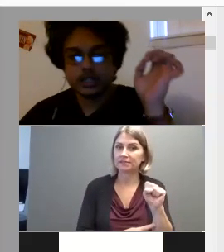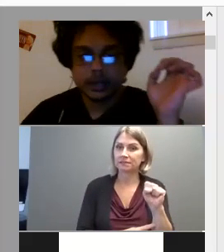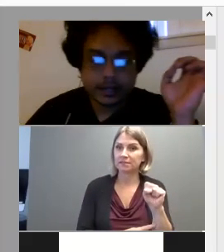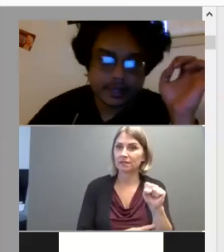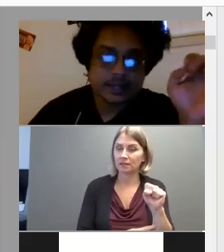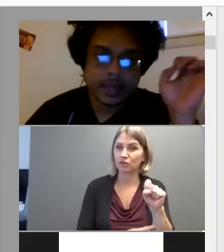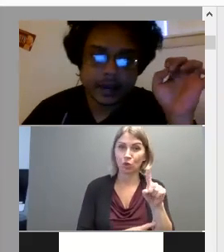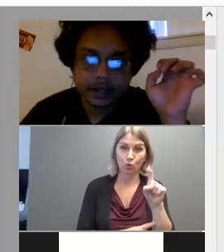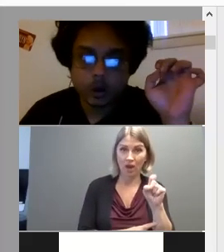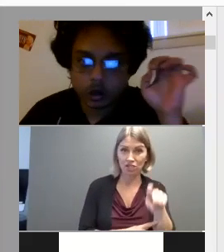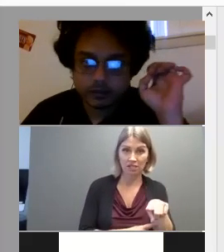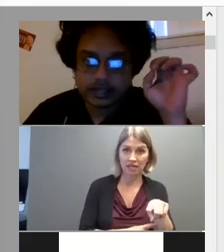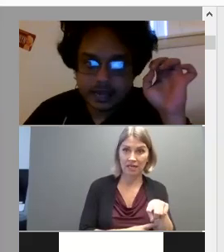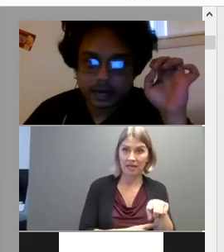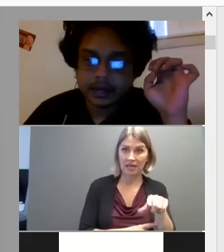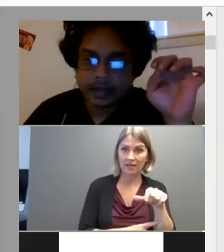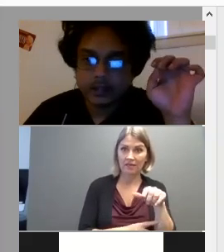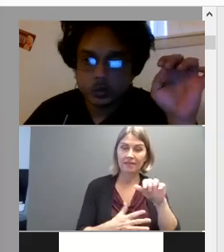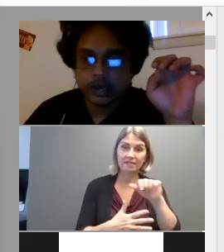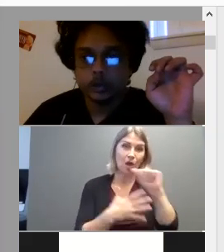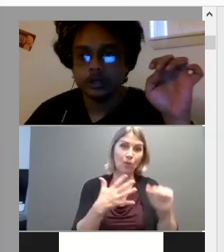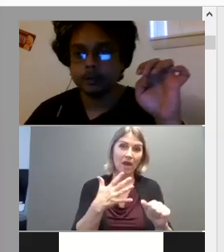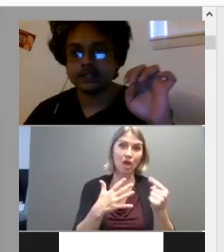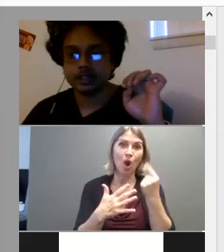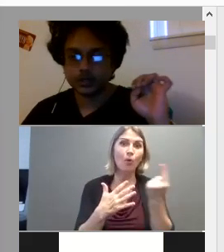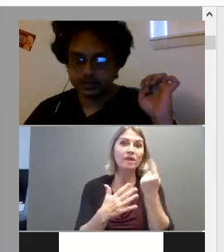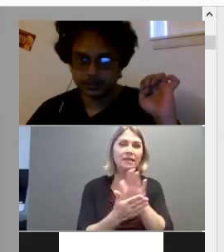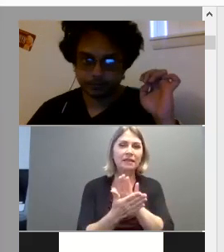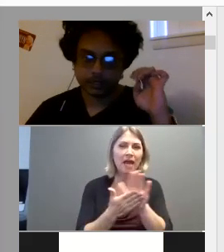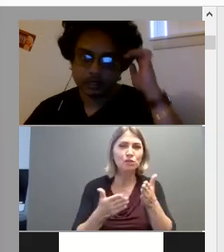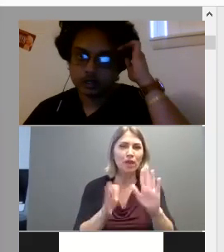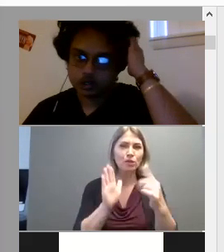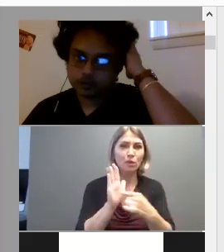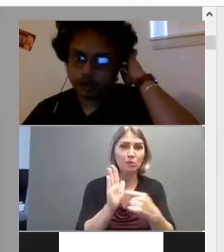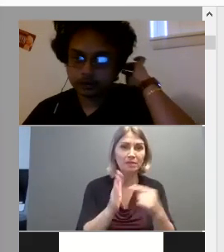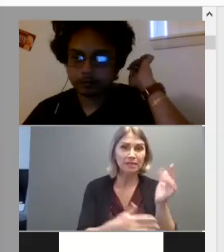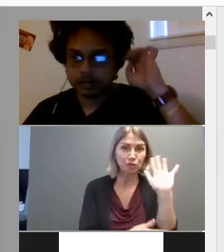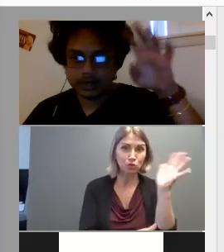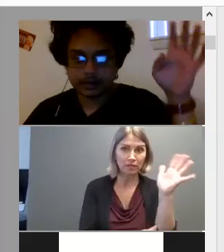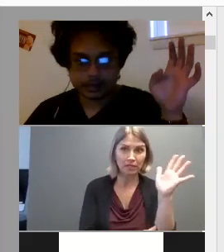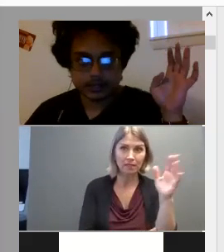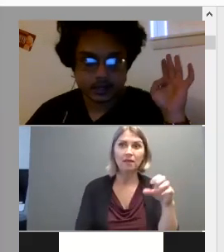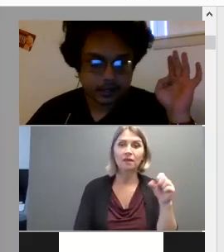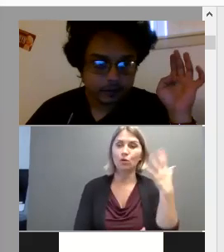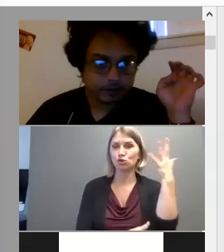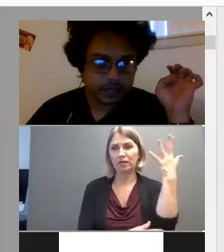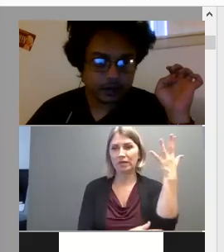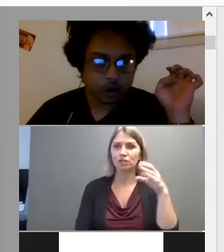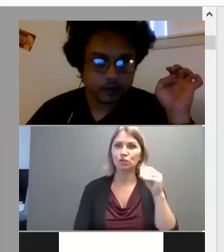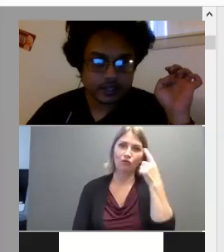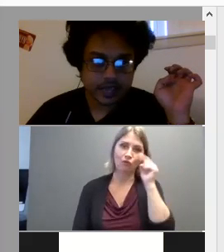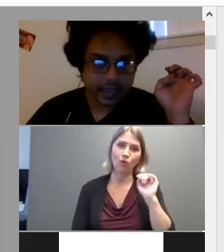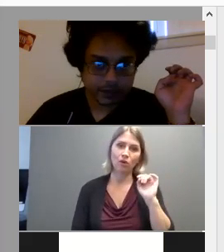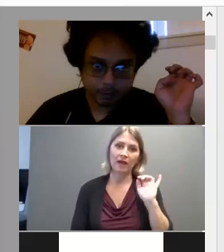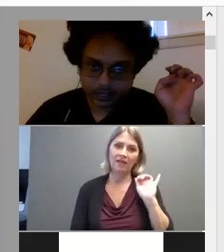the question that is an array always a nice way to represent trees? So for a linked list, we